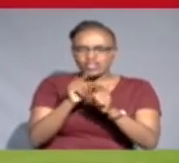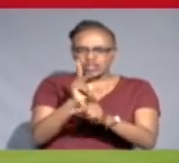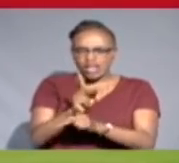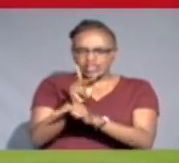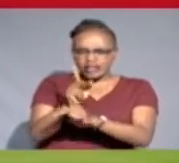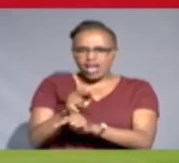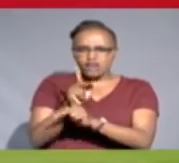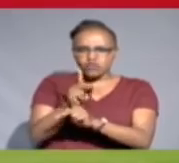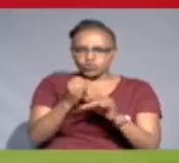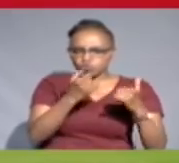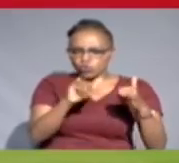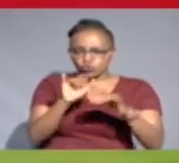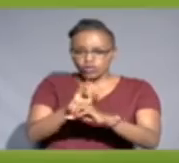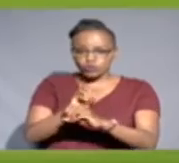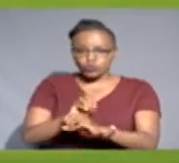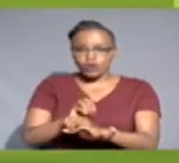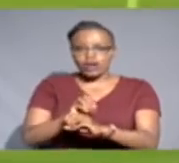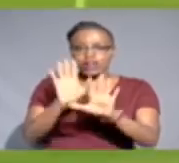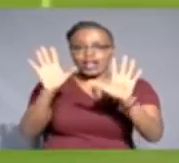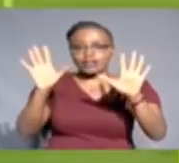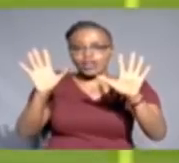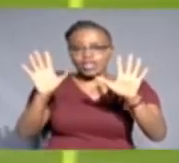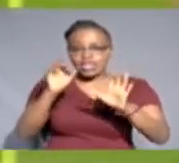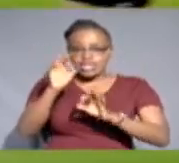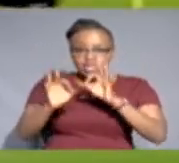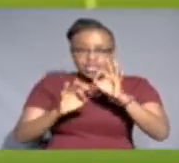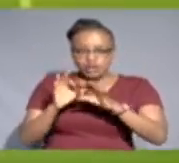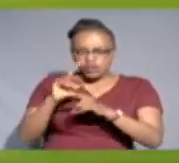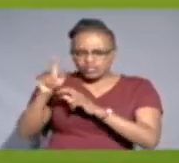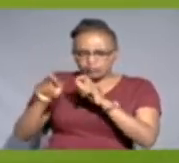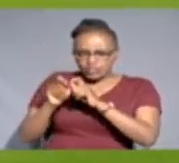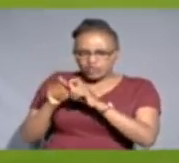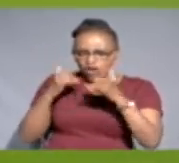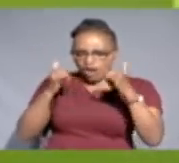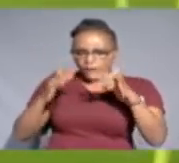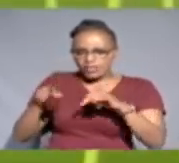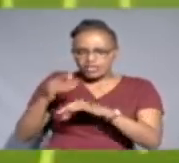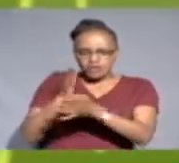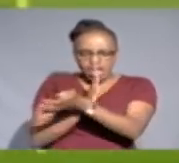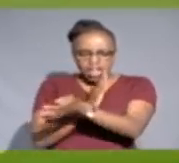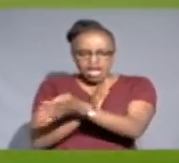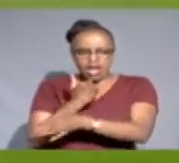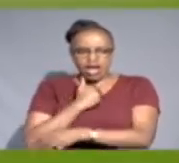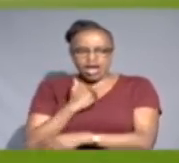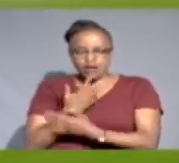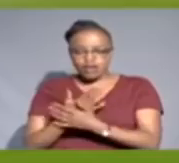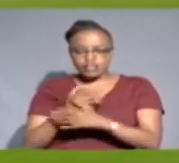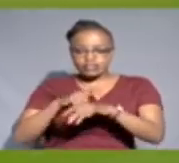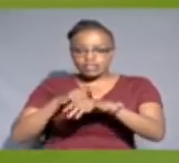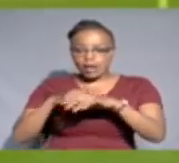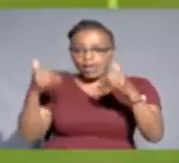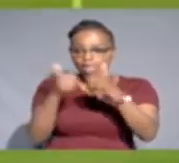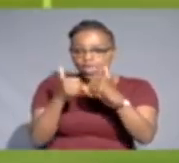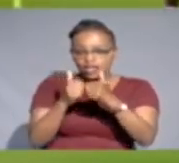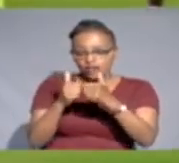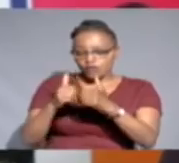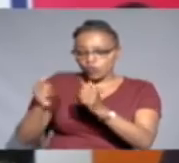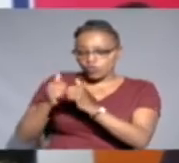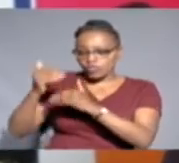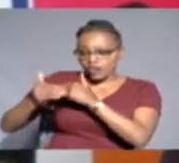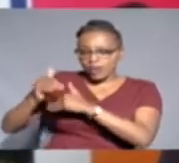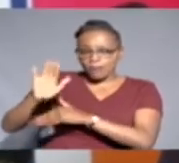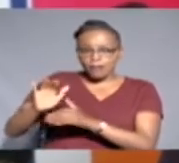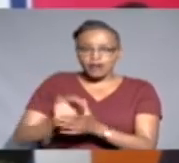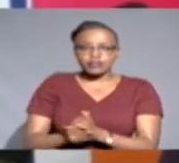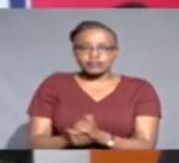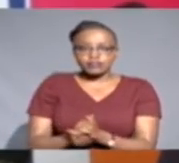to clarify whether or not certain players were injured ahead of their game against their neighbors.